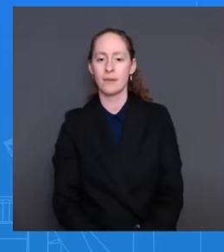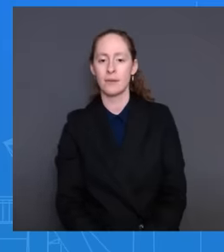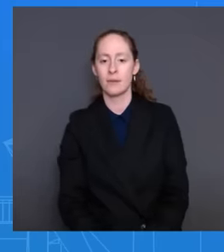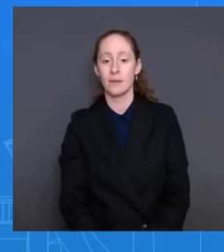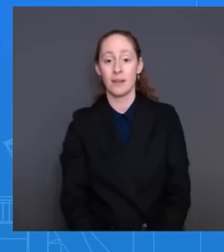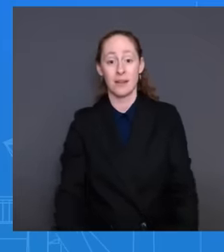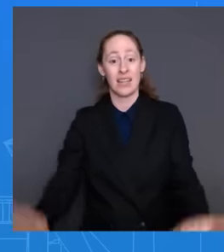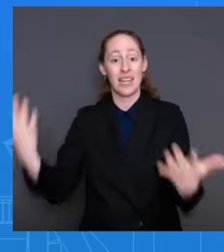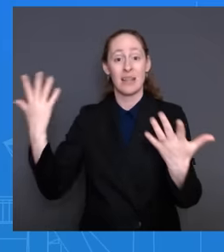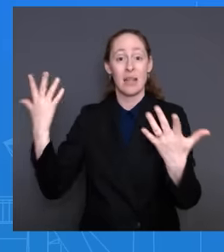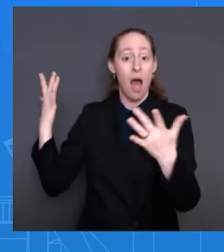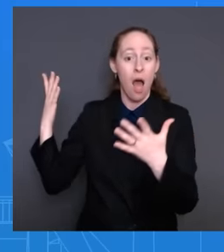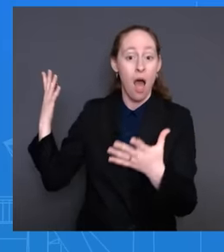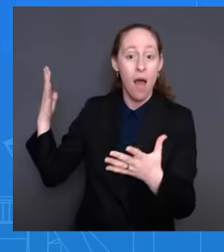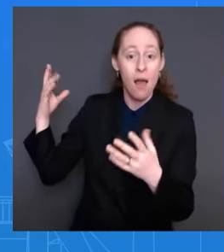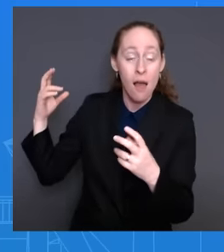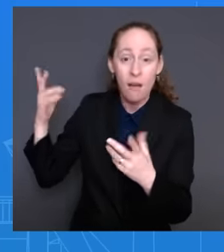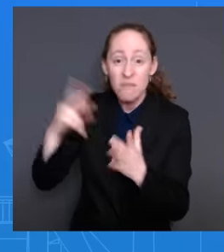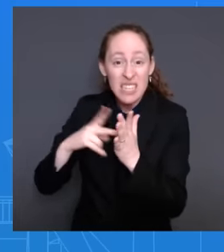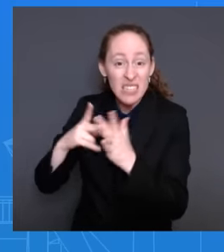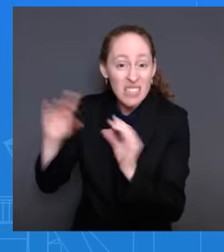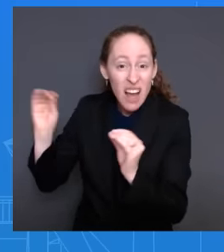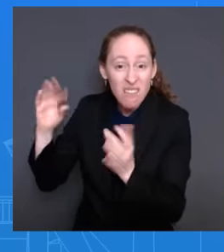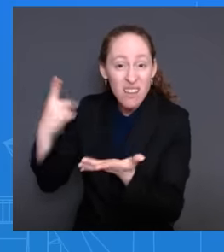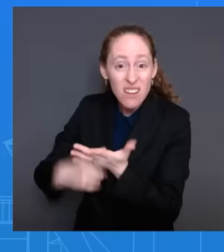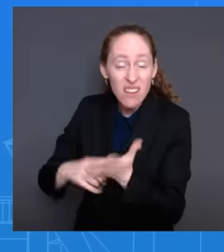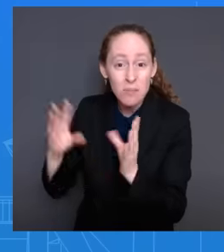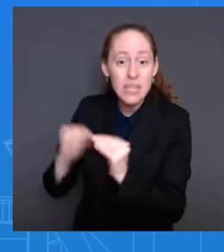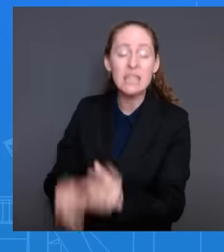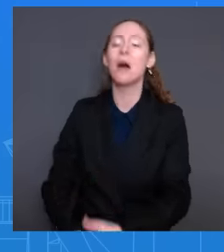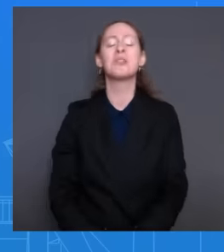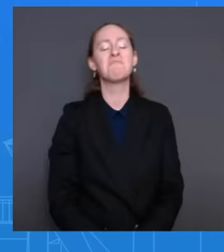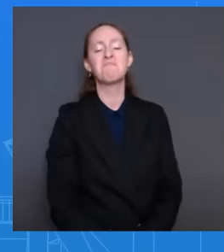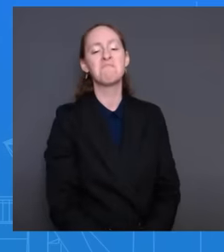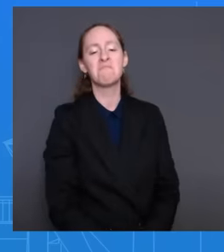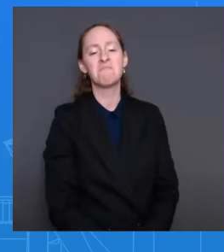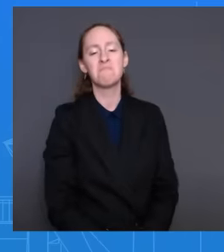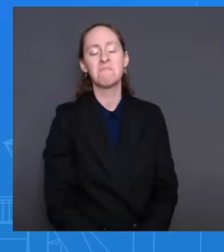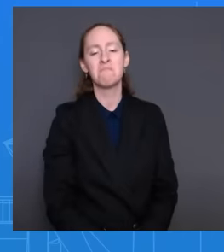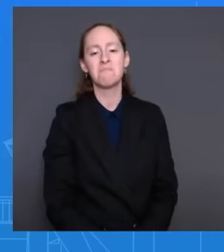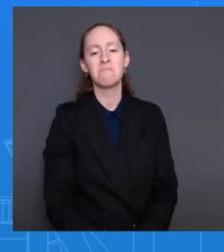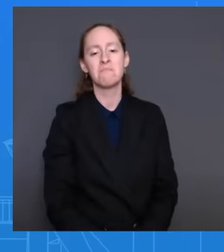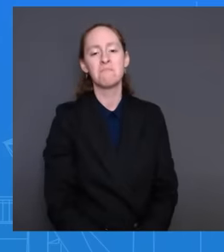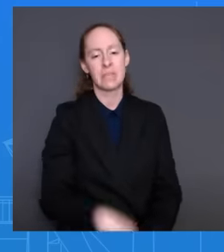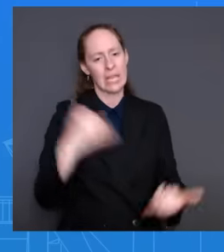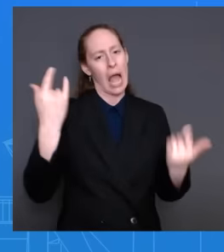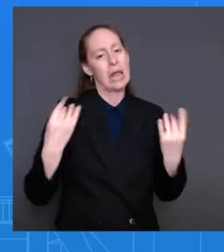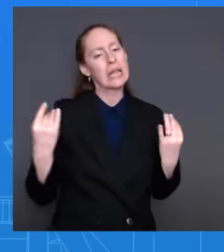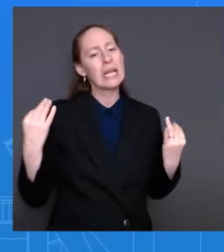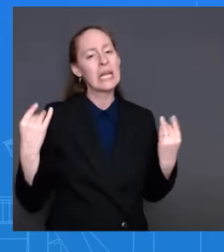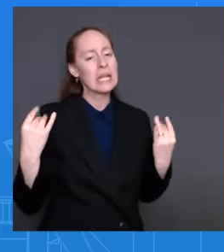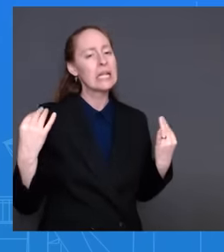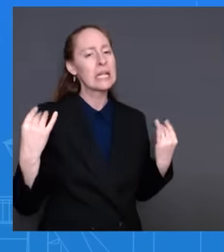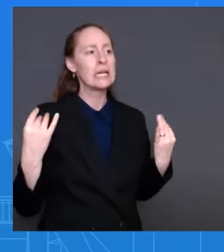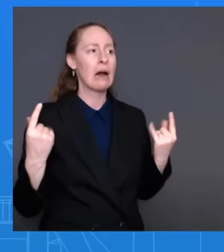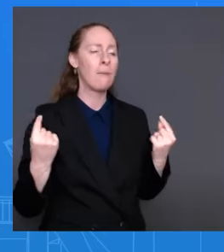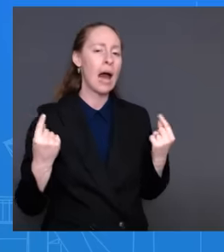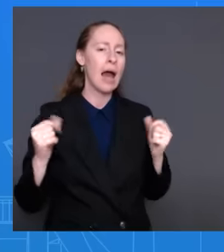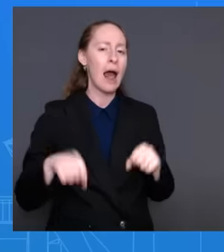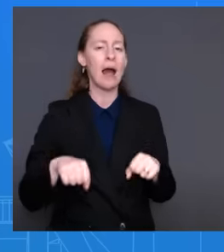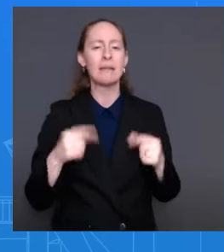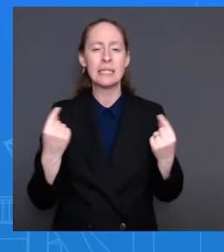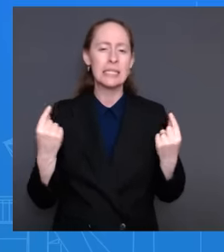more to preview. He said yesterday himself that they are looking at other options on executive actions. But again, he's done more than